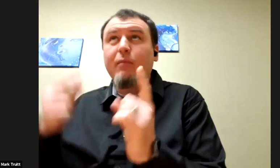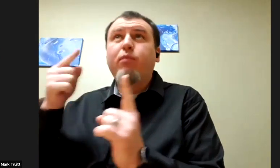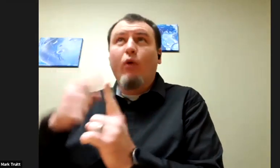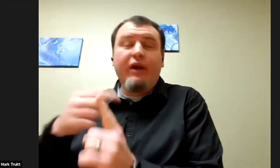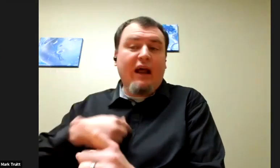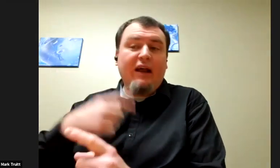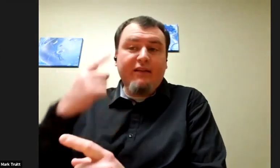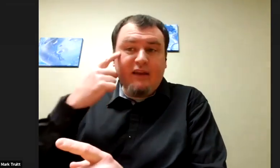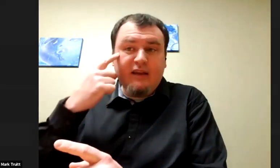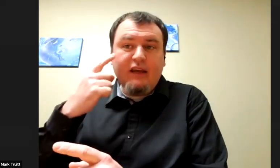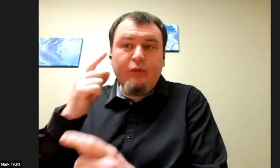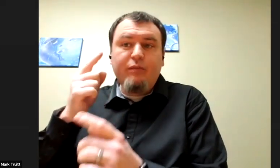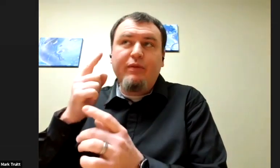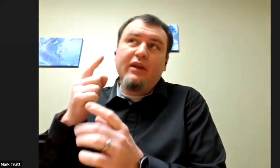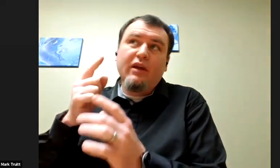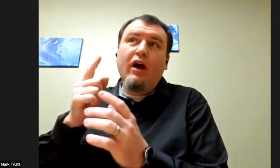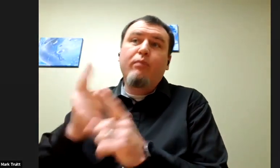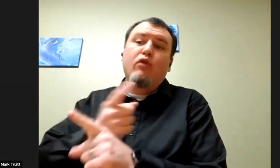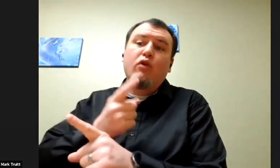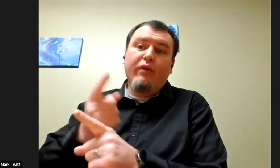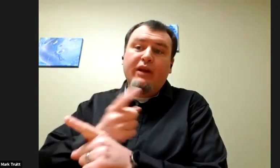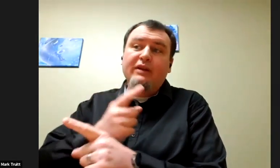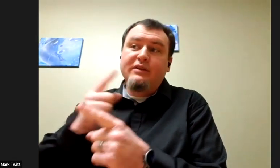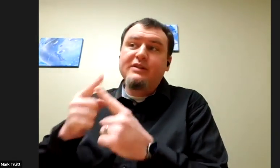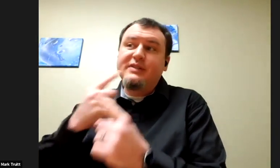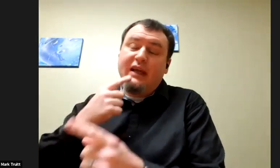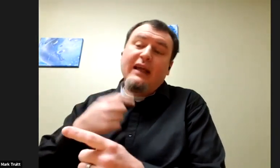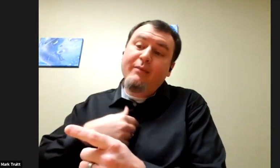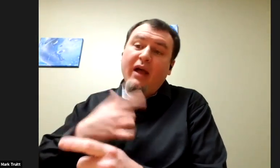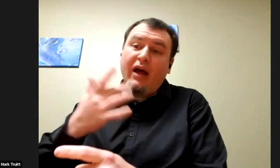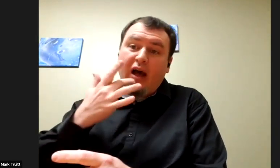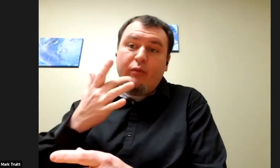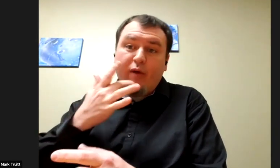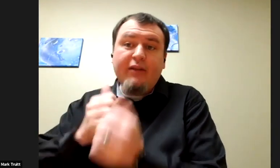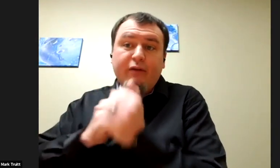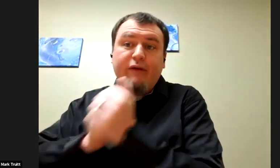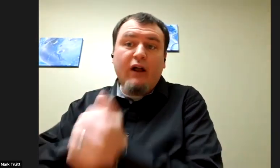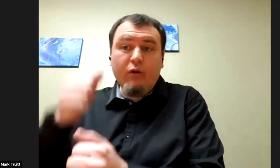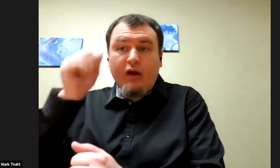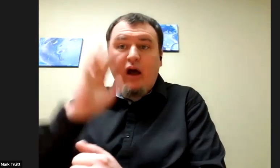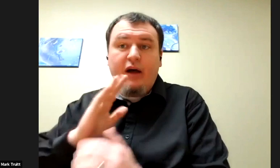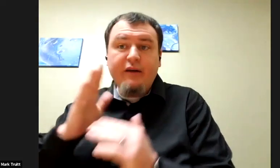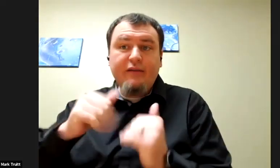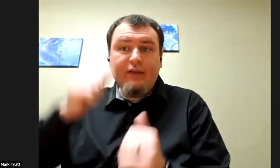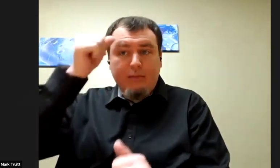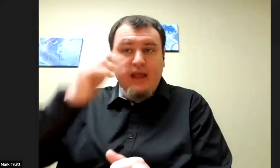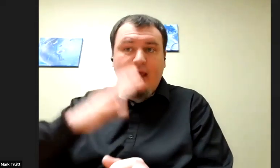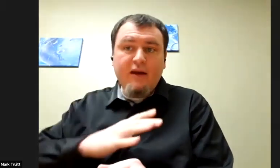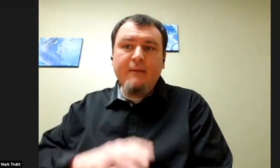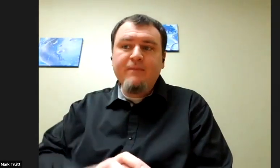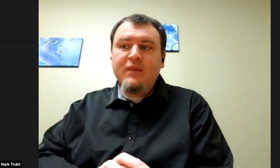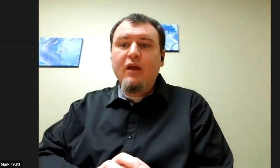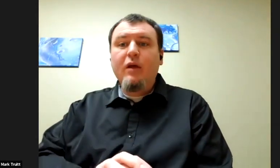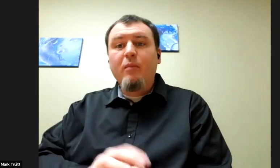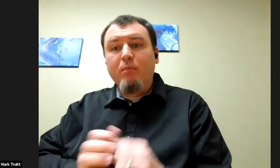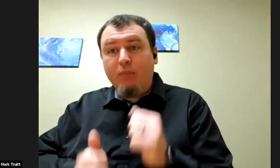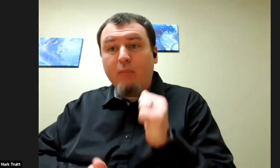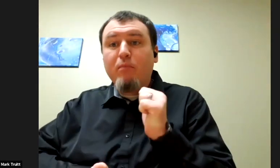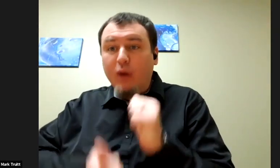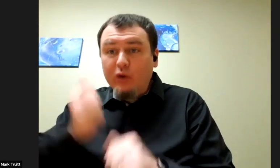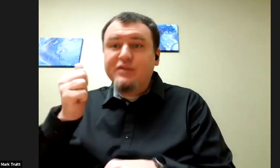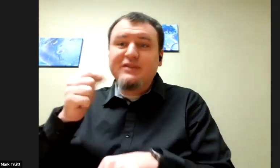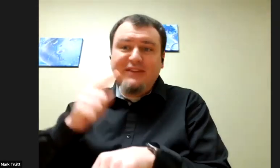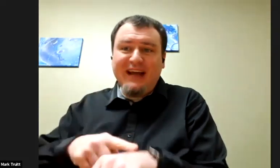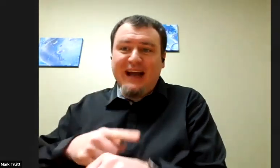At some point, I think it would be appropriate to say I'd rather follow God than man.